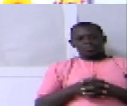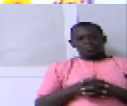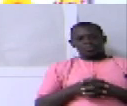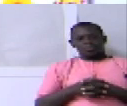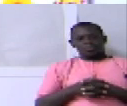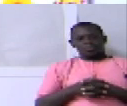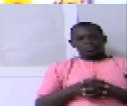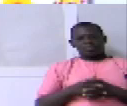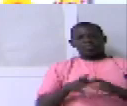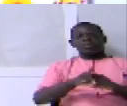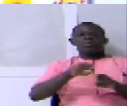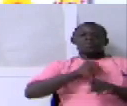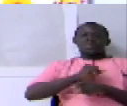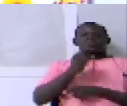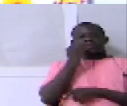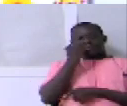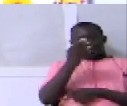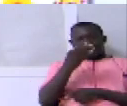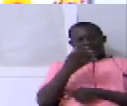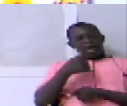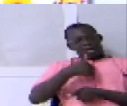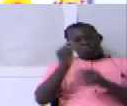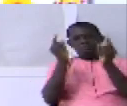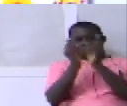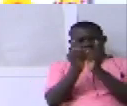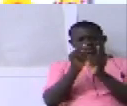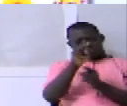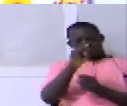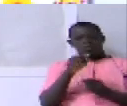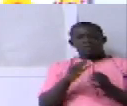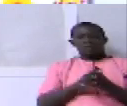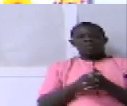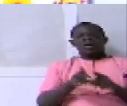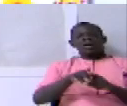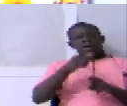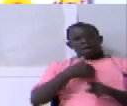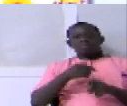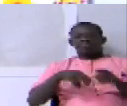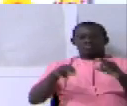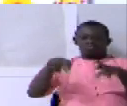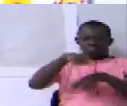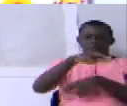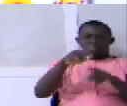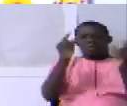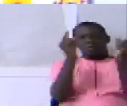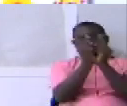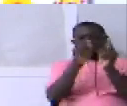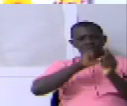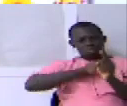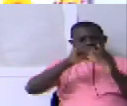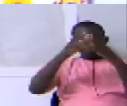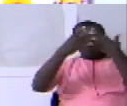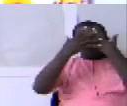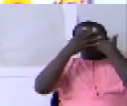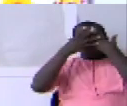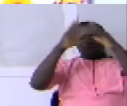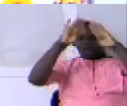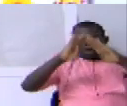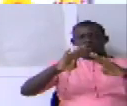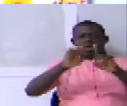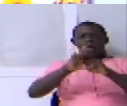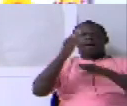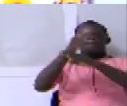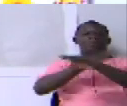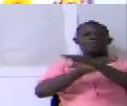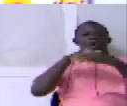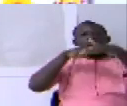He said, I want to see you. Kwenye lafte jela. I turned, I went to his cells. Muruta ntata la seloto. Then he was inside the